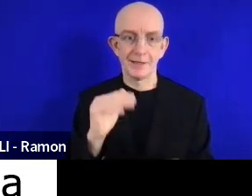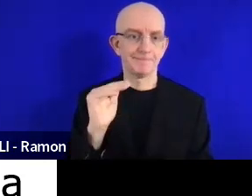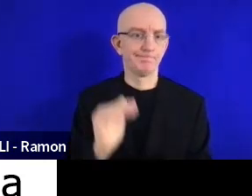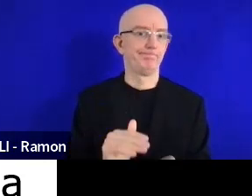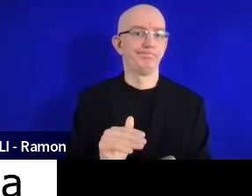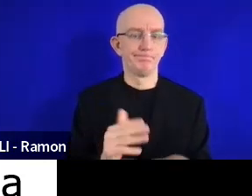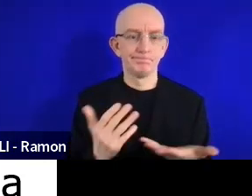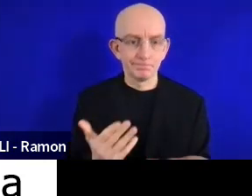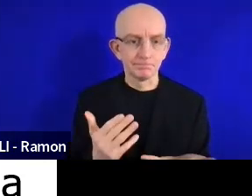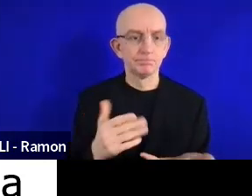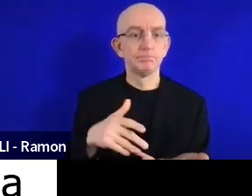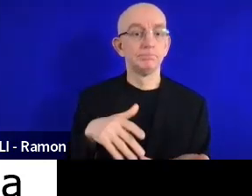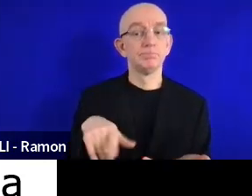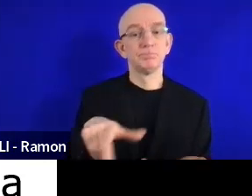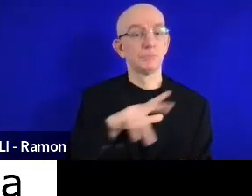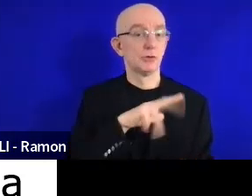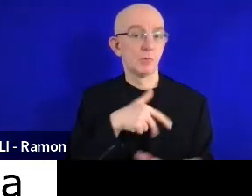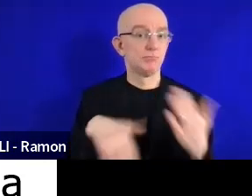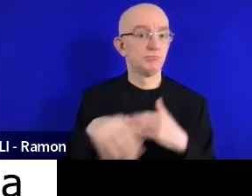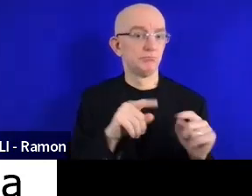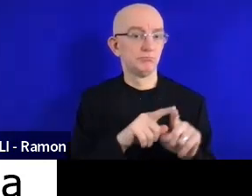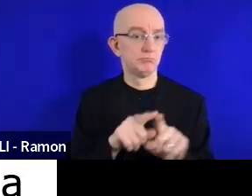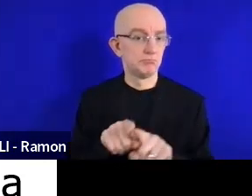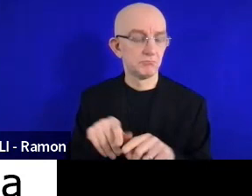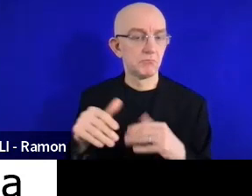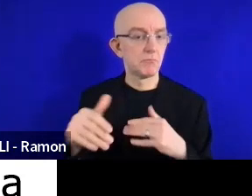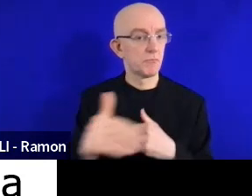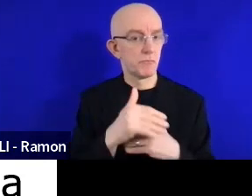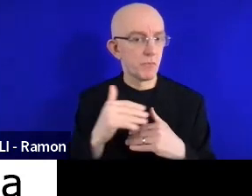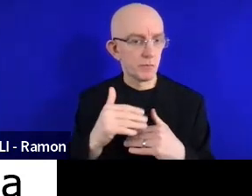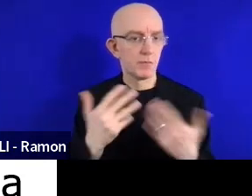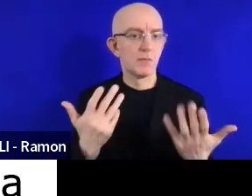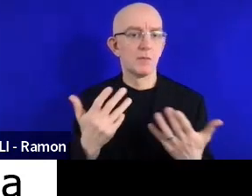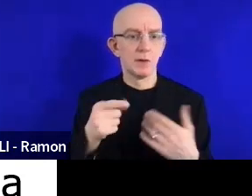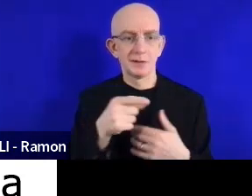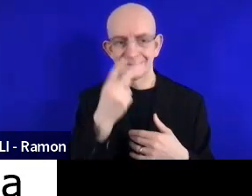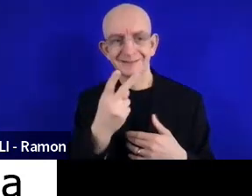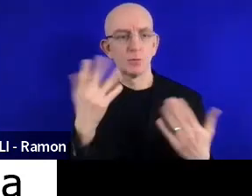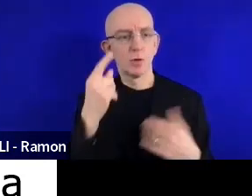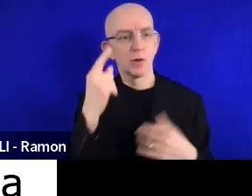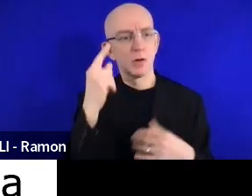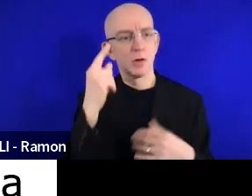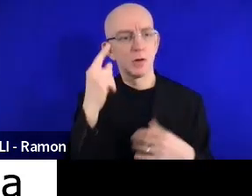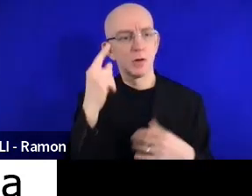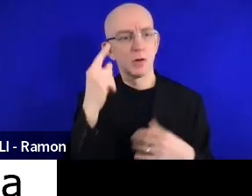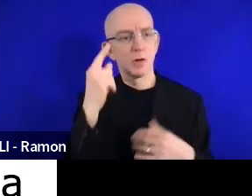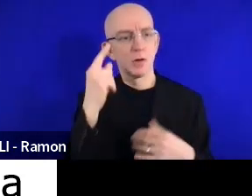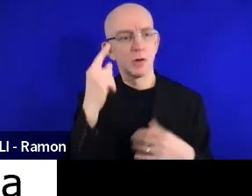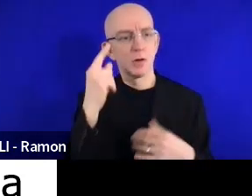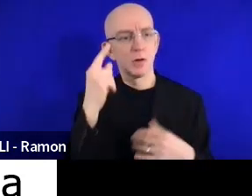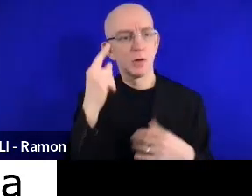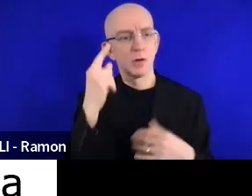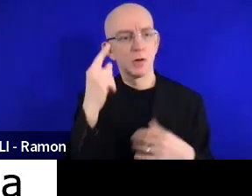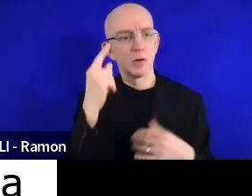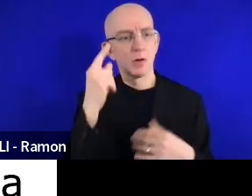among persons with disabilities, we saw an extra 17% of youth with disabilities